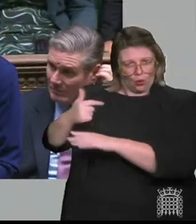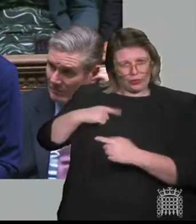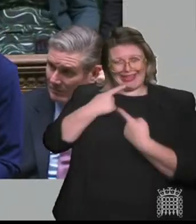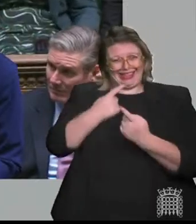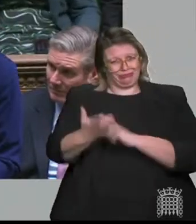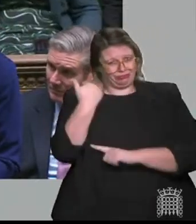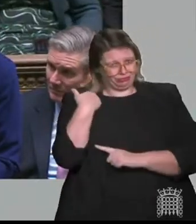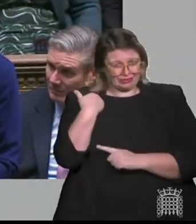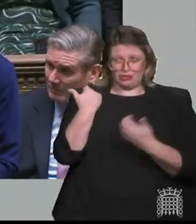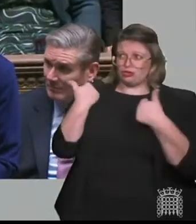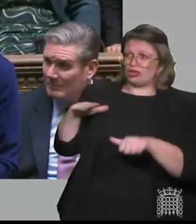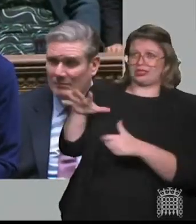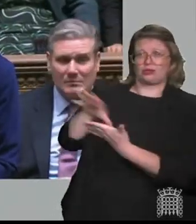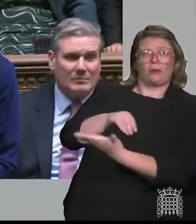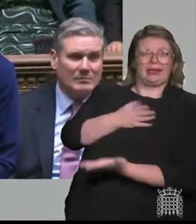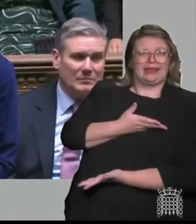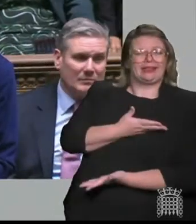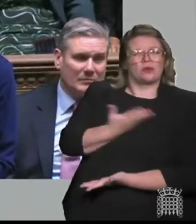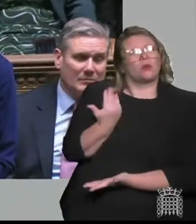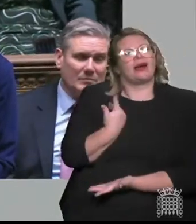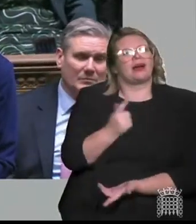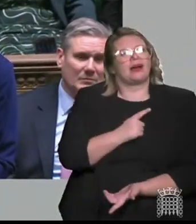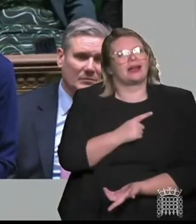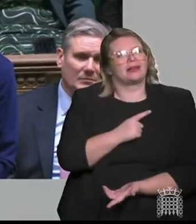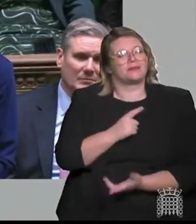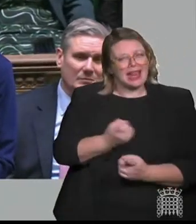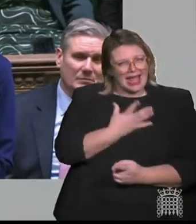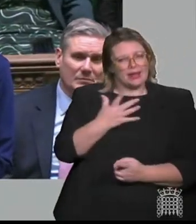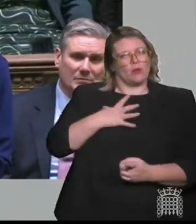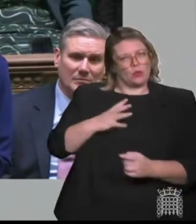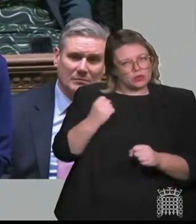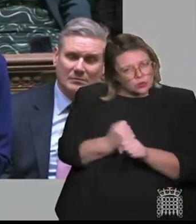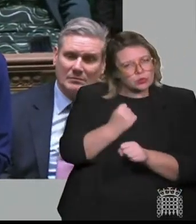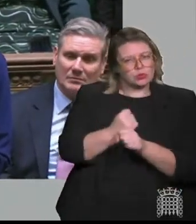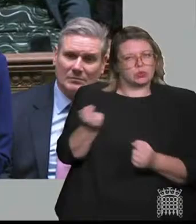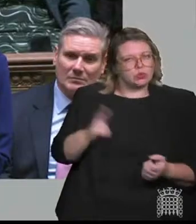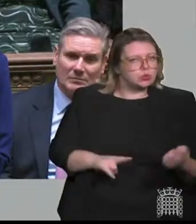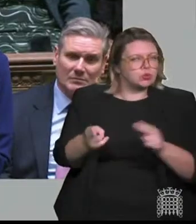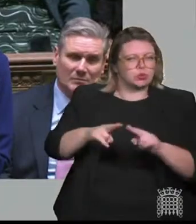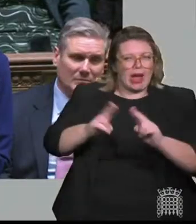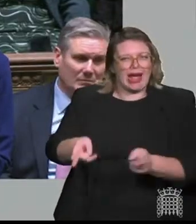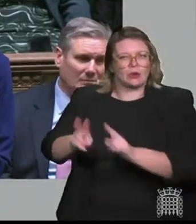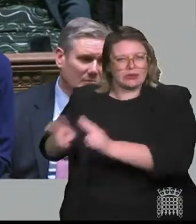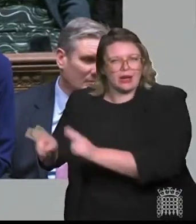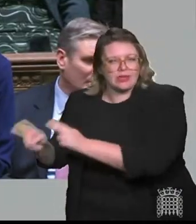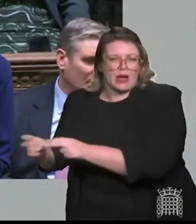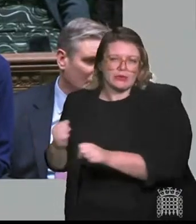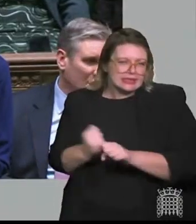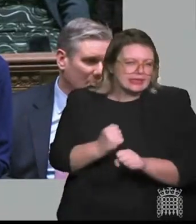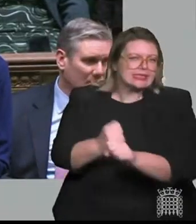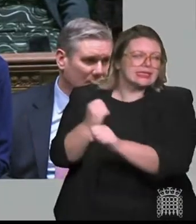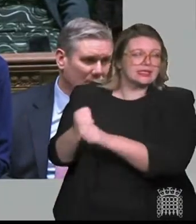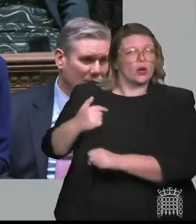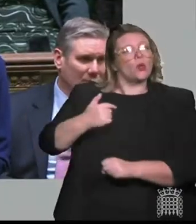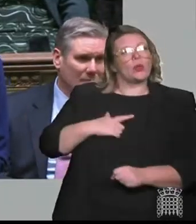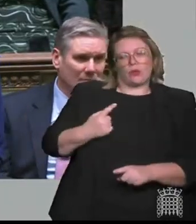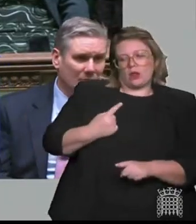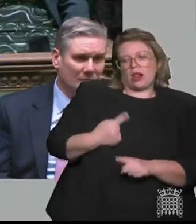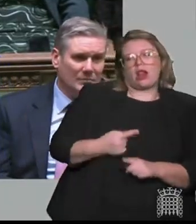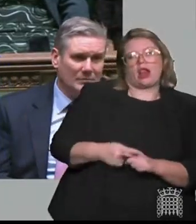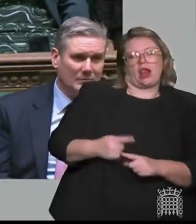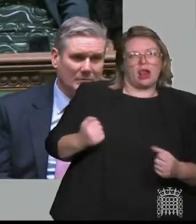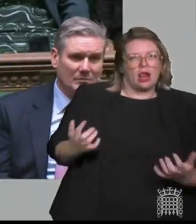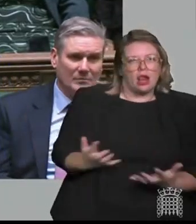long? Labour will get Britain building again, with a once-in-a-generation set of reforms to accelerate the building of